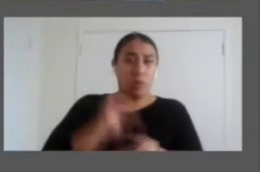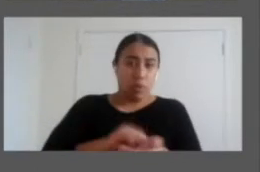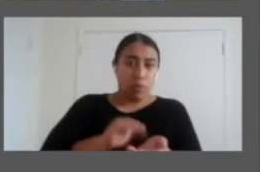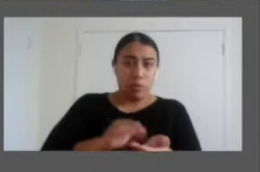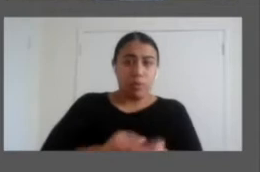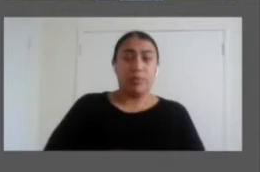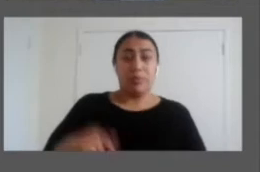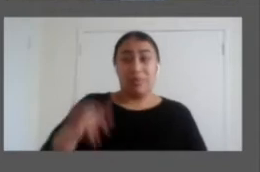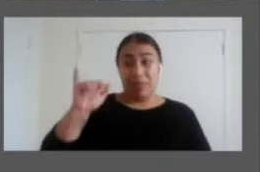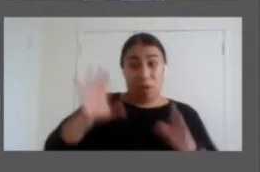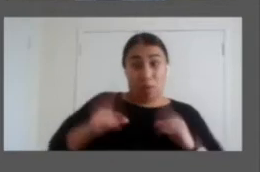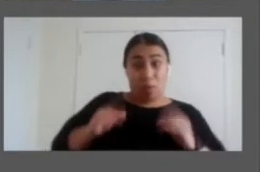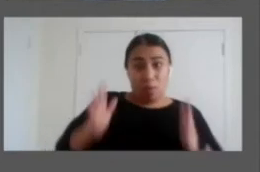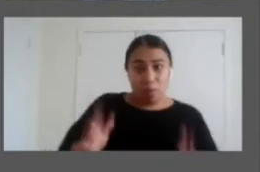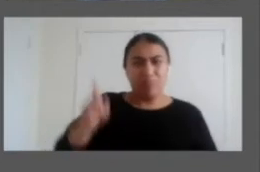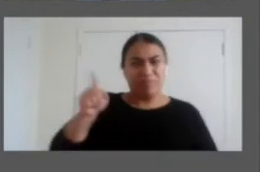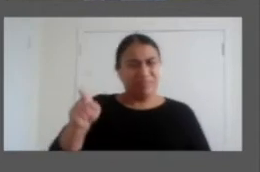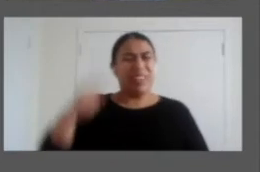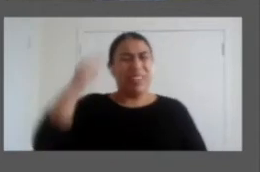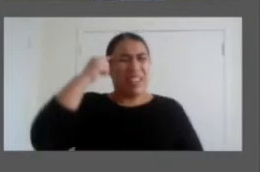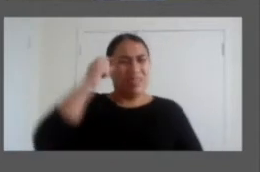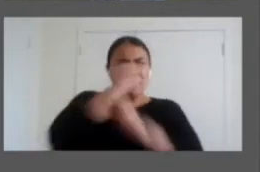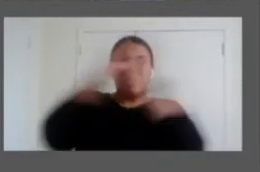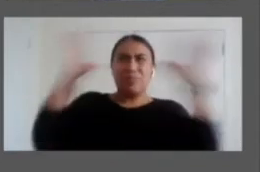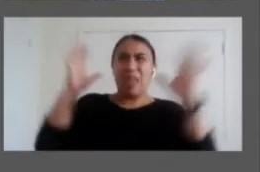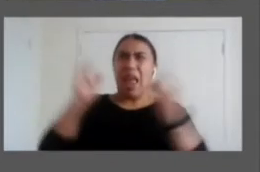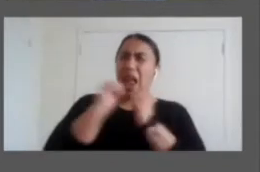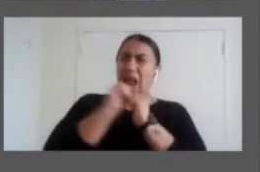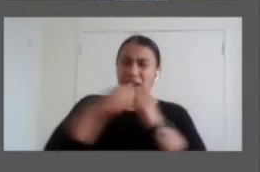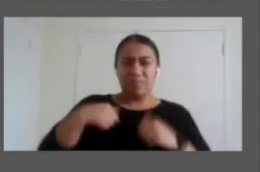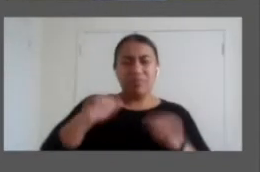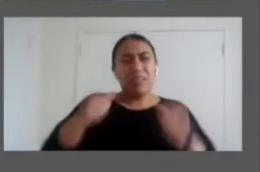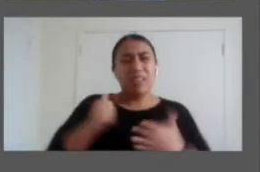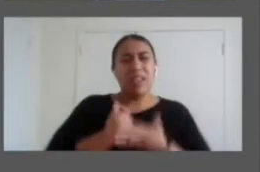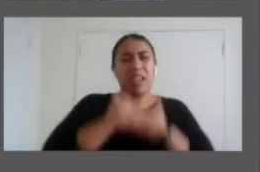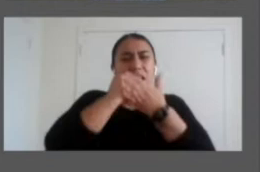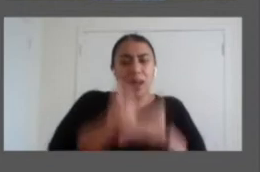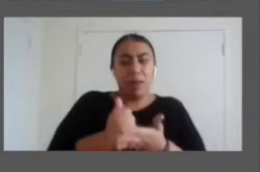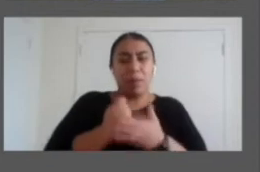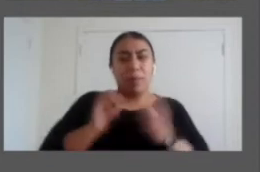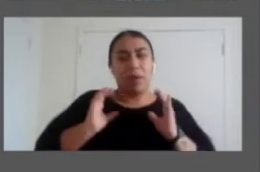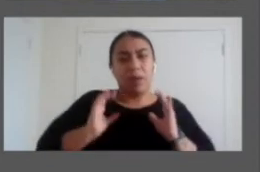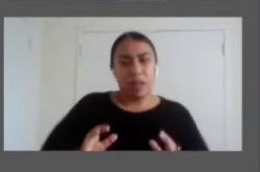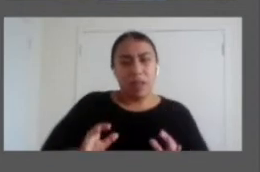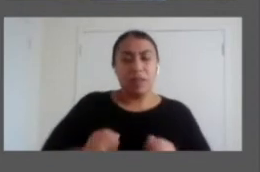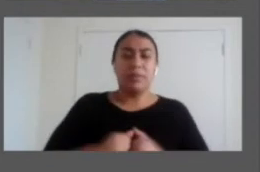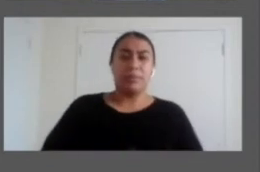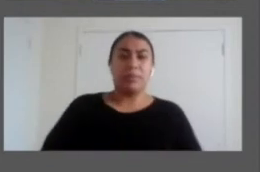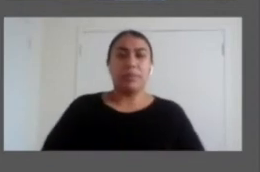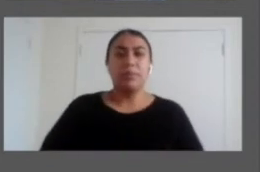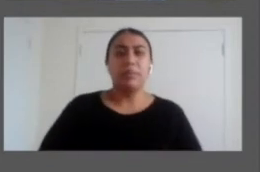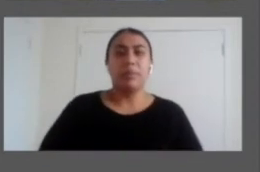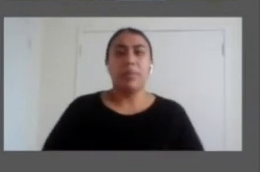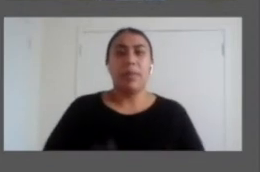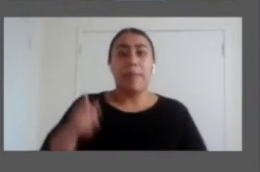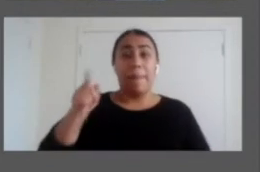was often the only thing that worked for them, or was at least a part of their medical treatment routine. It allowed them to work and